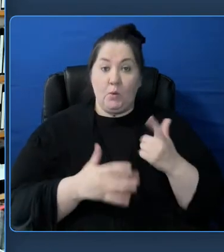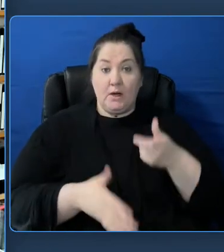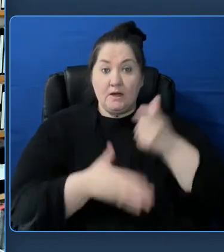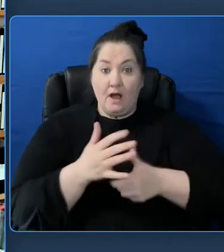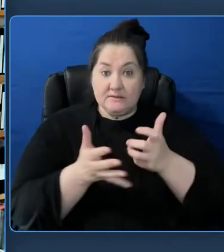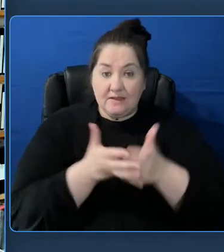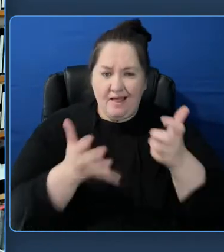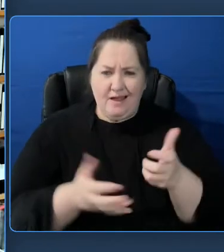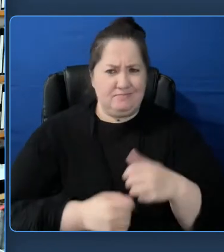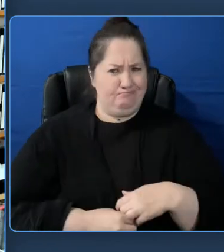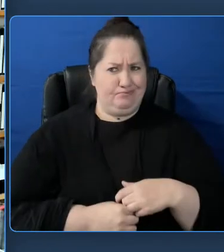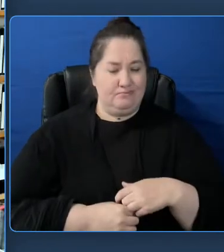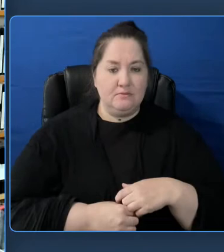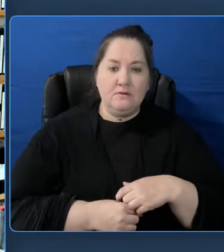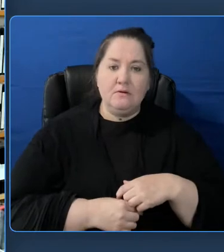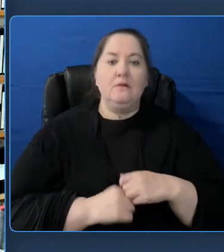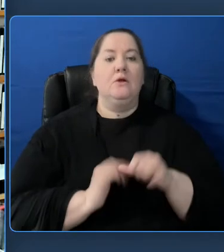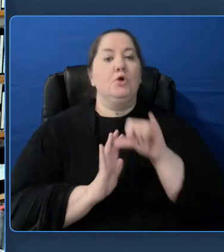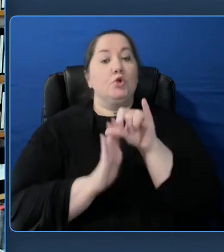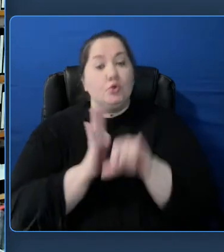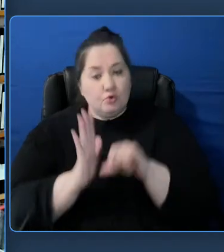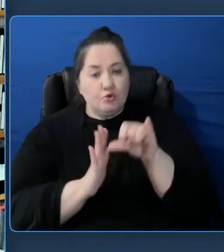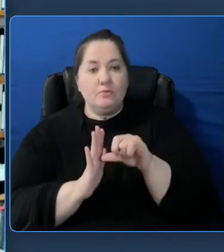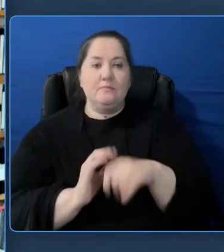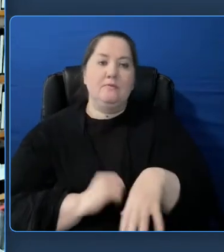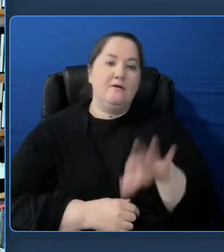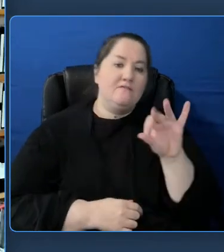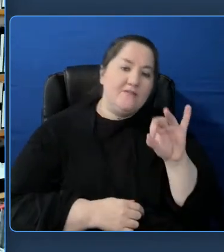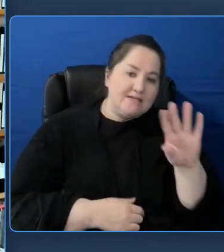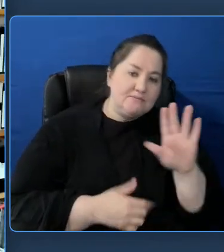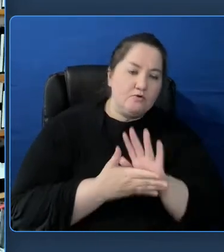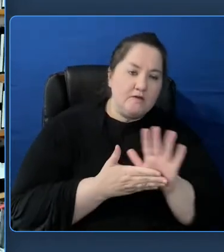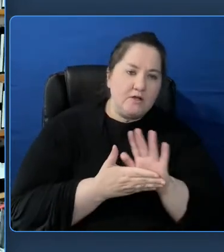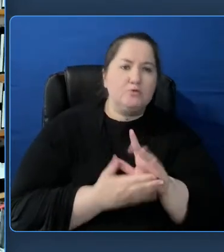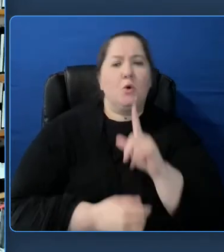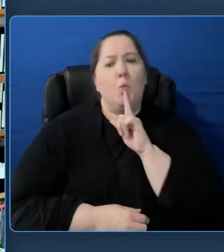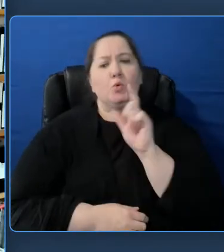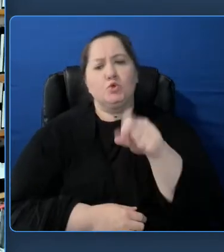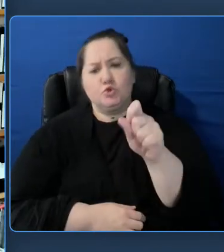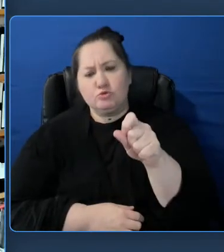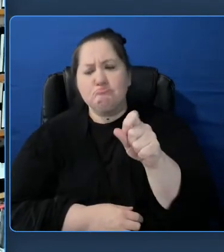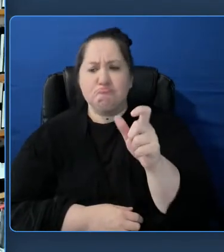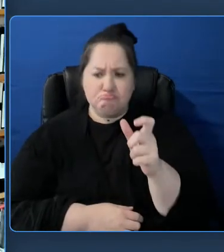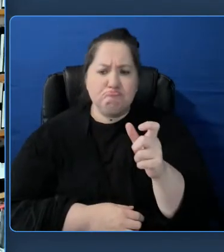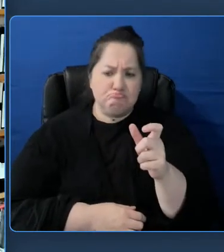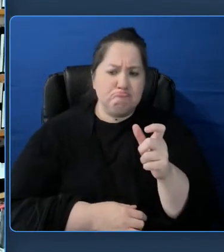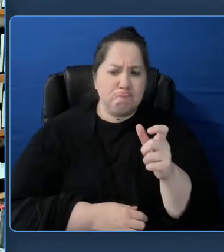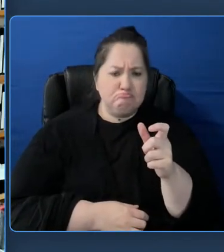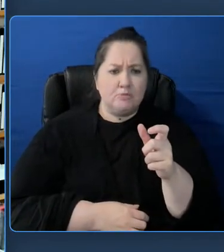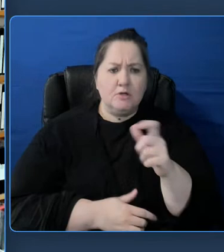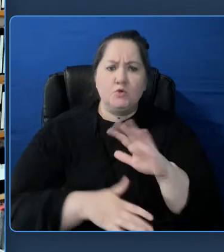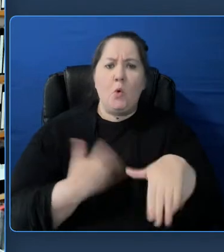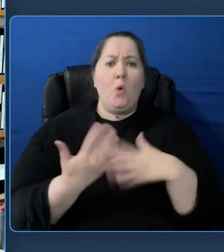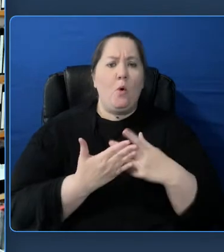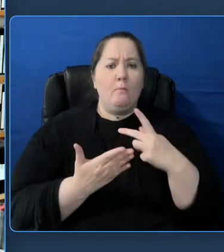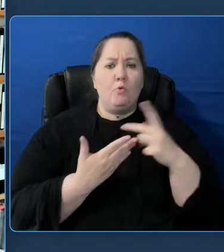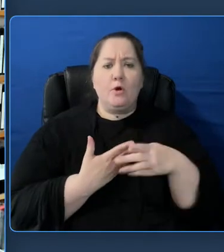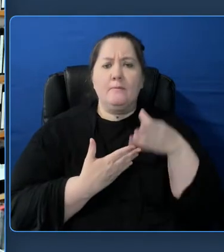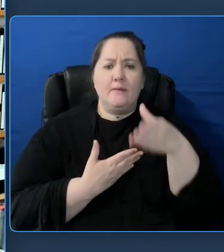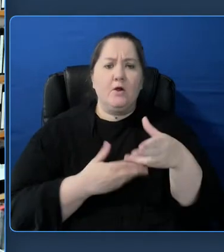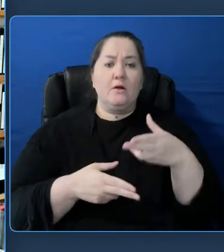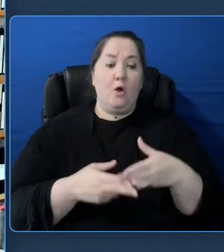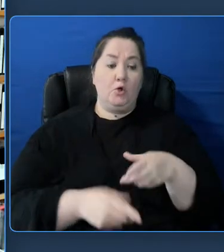lot. For YouTube, for Facebook videos, sure. In fact, there's a whole program out there